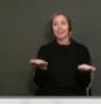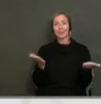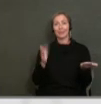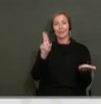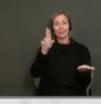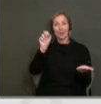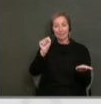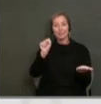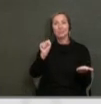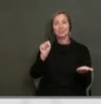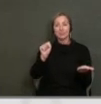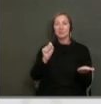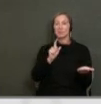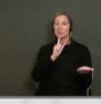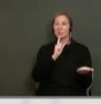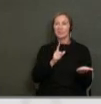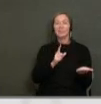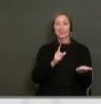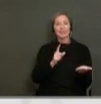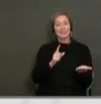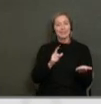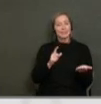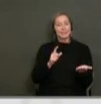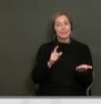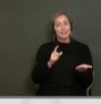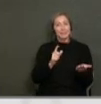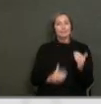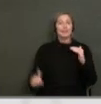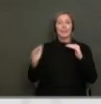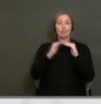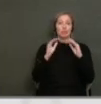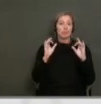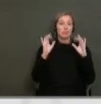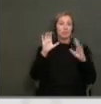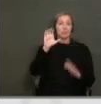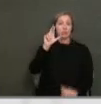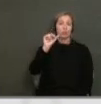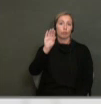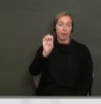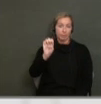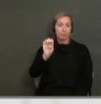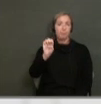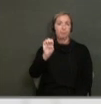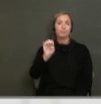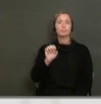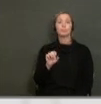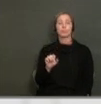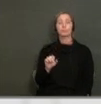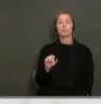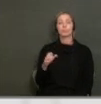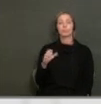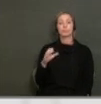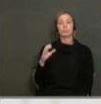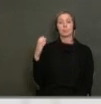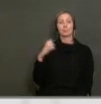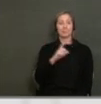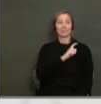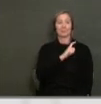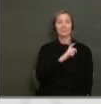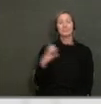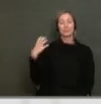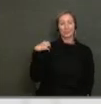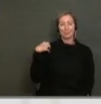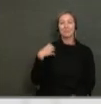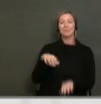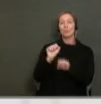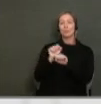we have experienced an increase in crime. So in order to address that, Chief McManus is working with UTSA